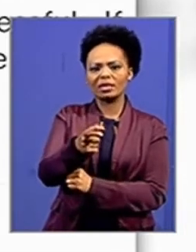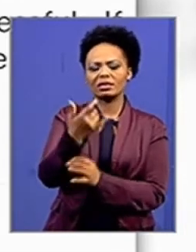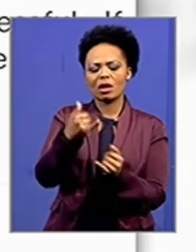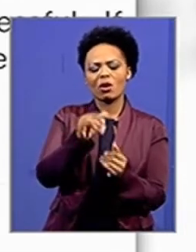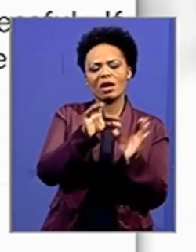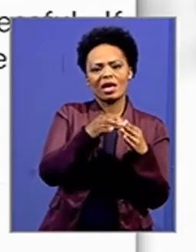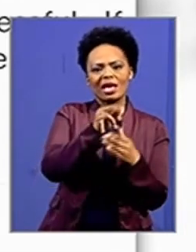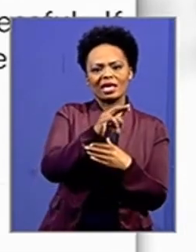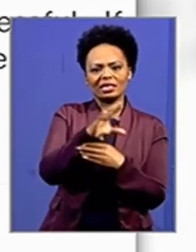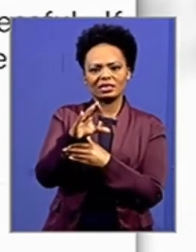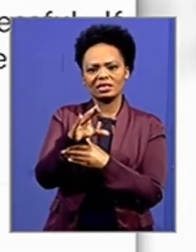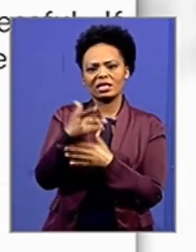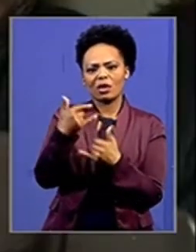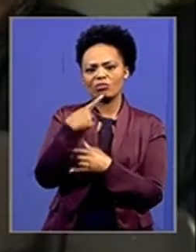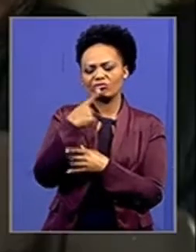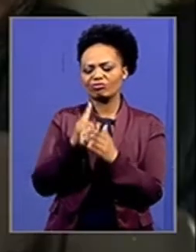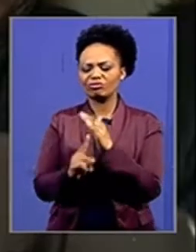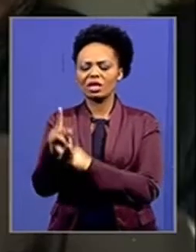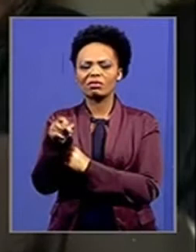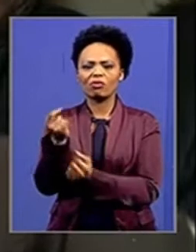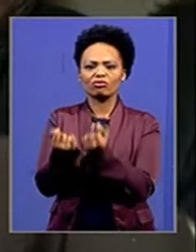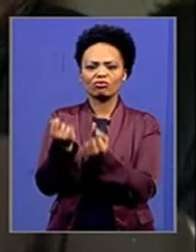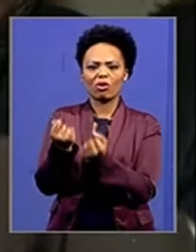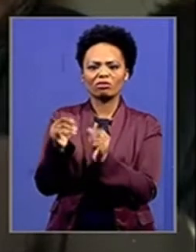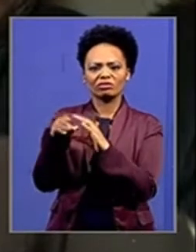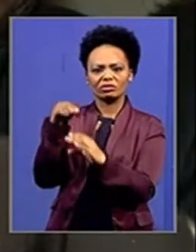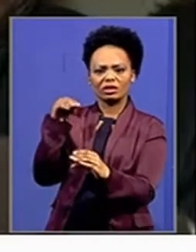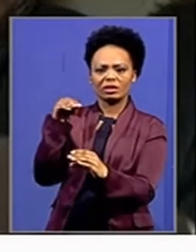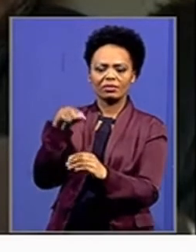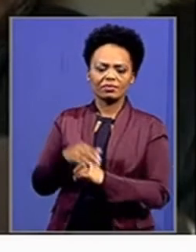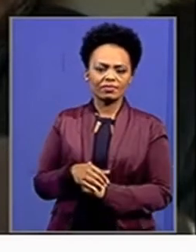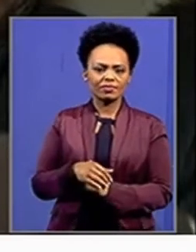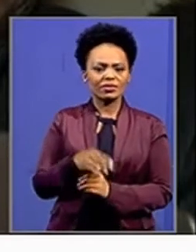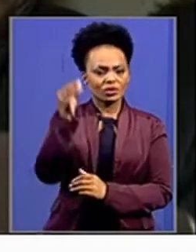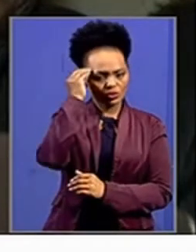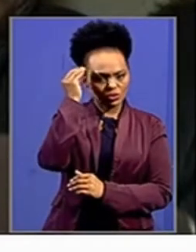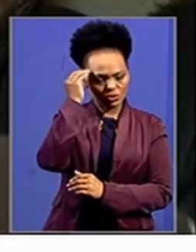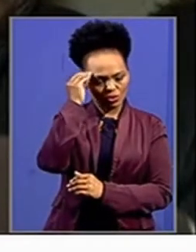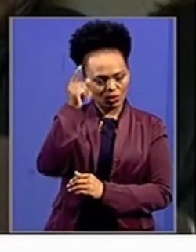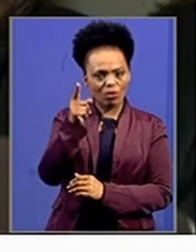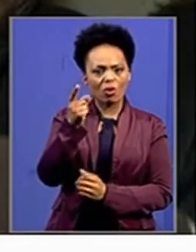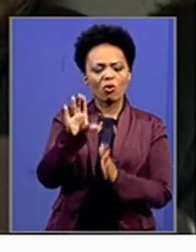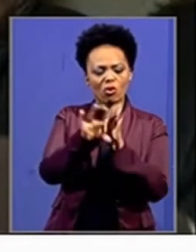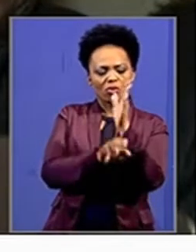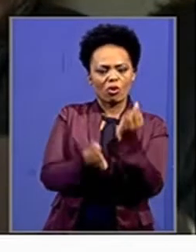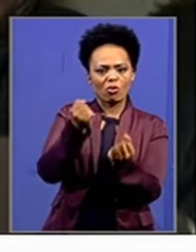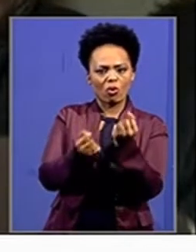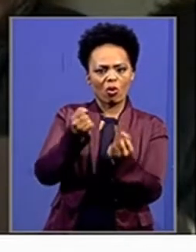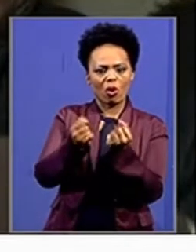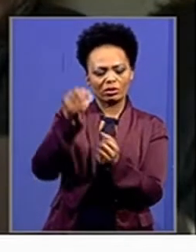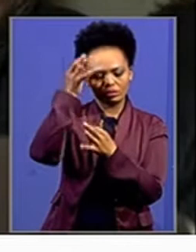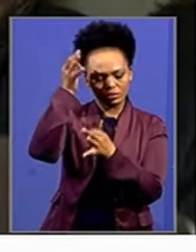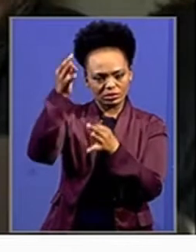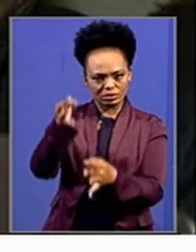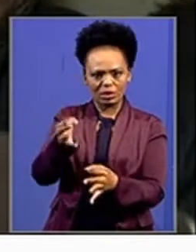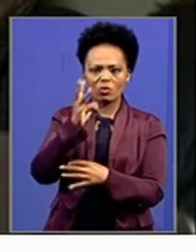kwa kgotlatshekelo ya ditlhopho. We knew before that there's a matter before the Concord, but we felt very strong that it's not necessary